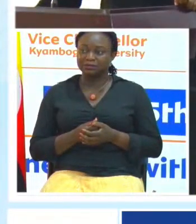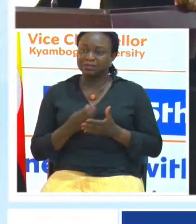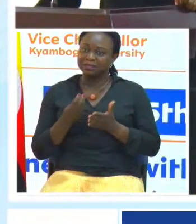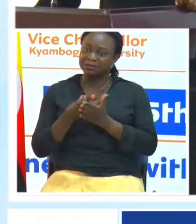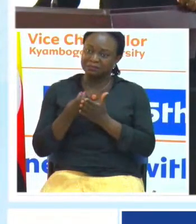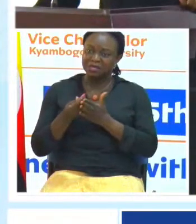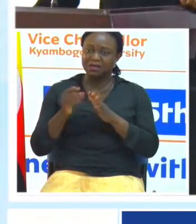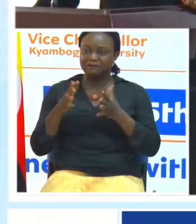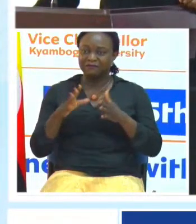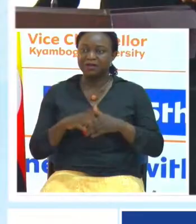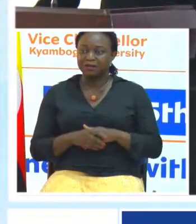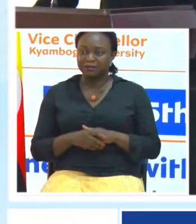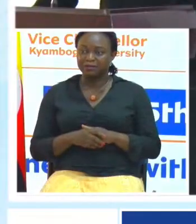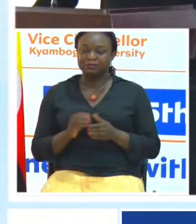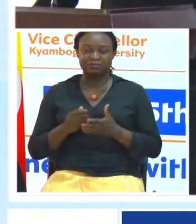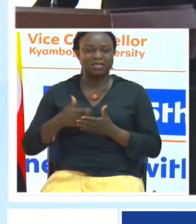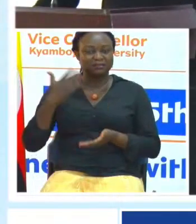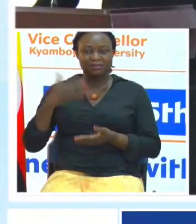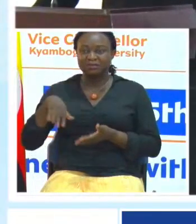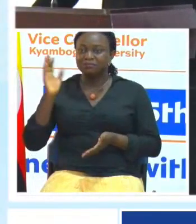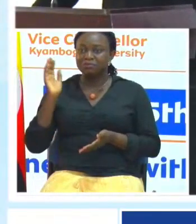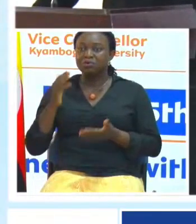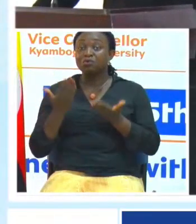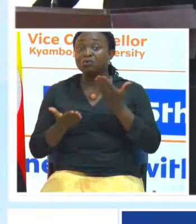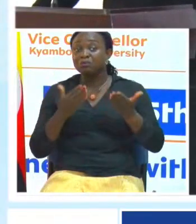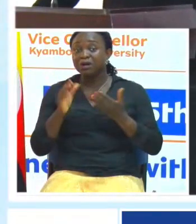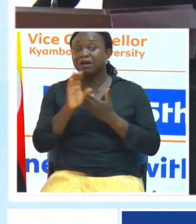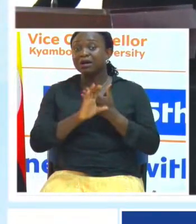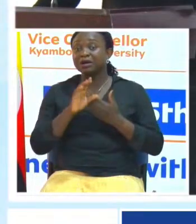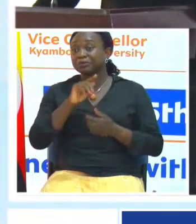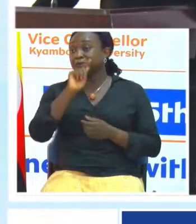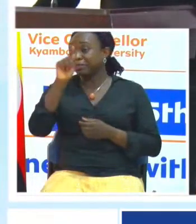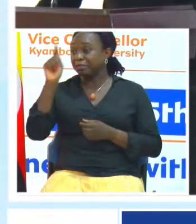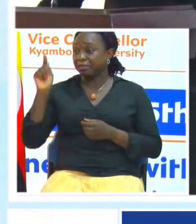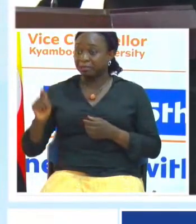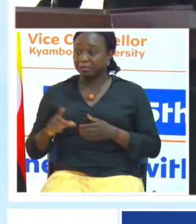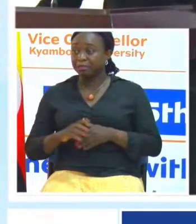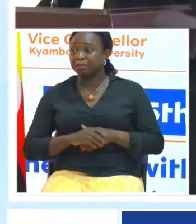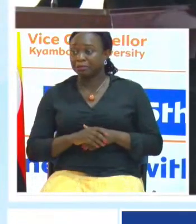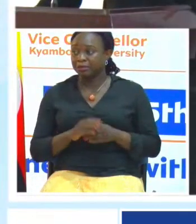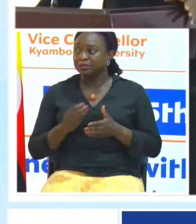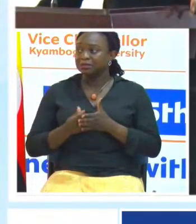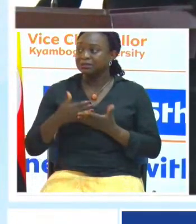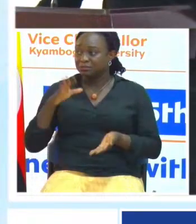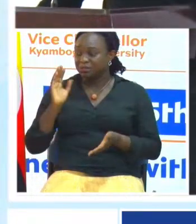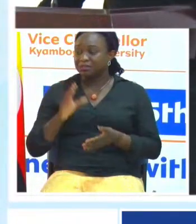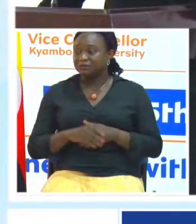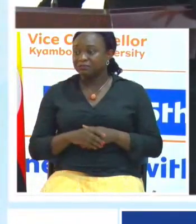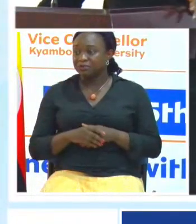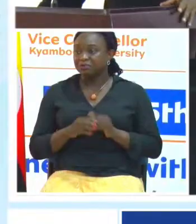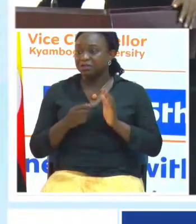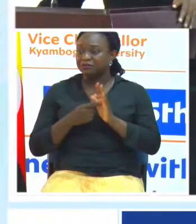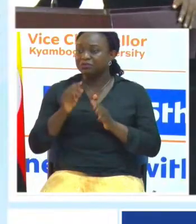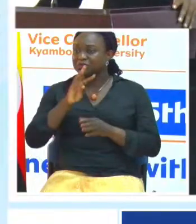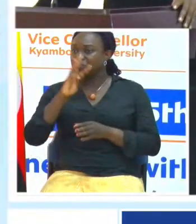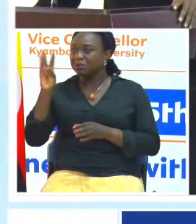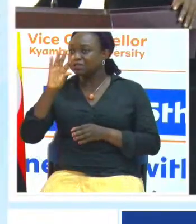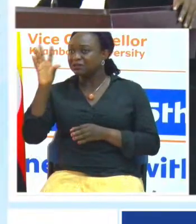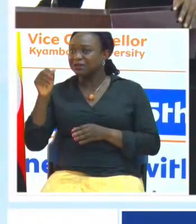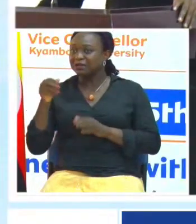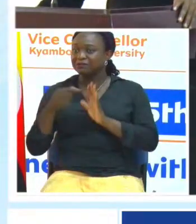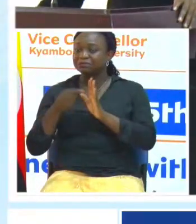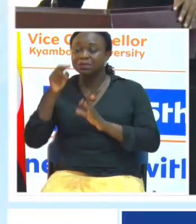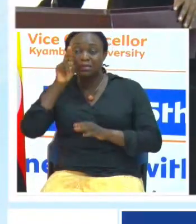because it's not much expensive like other international students from maybe West Africa, Nigeria.